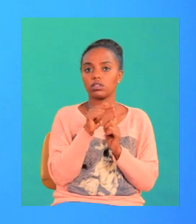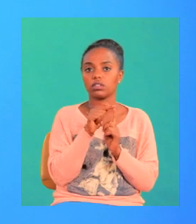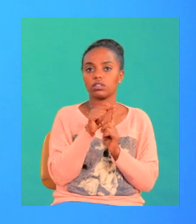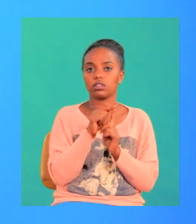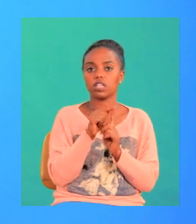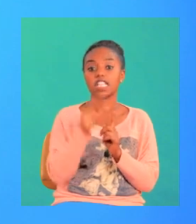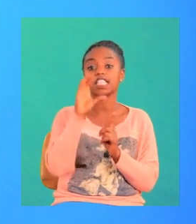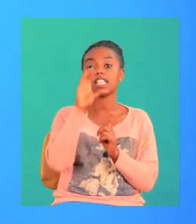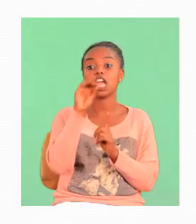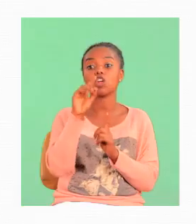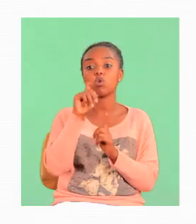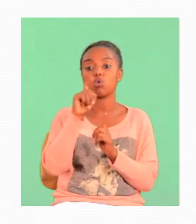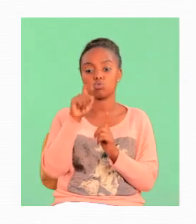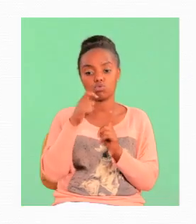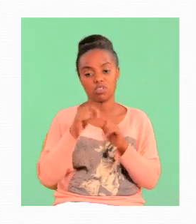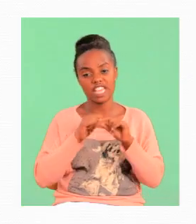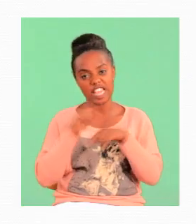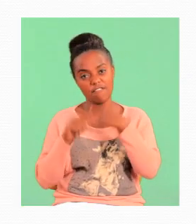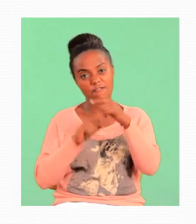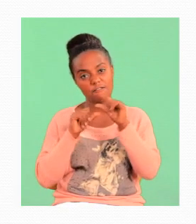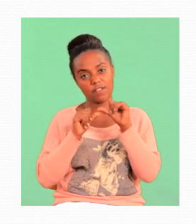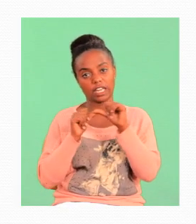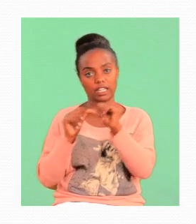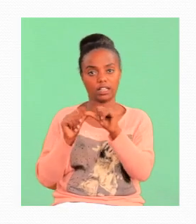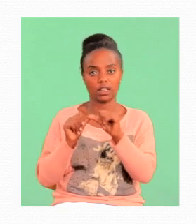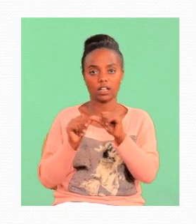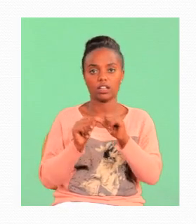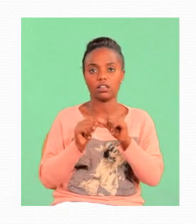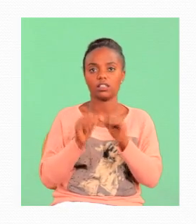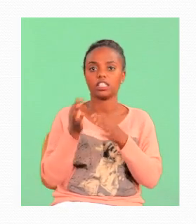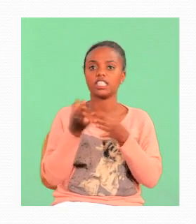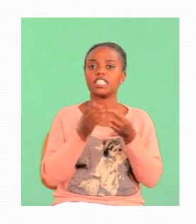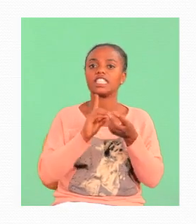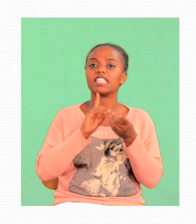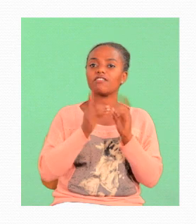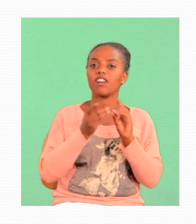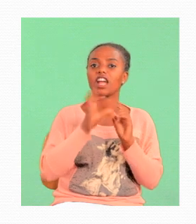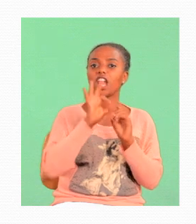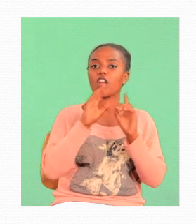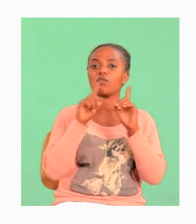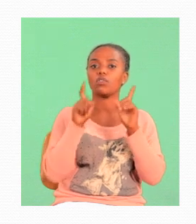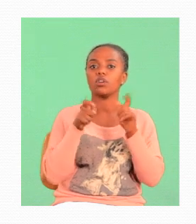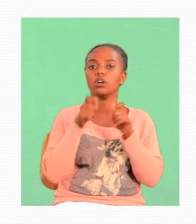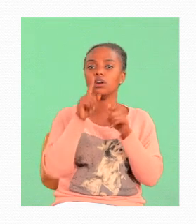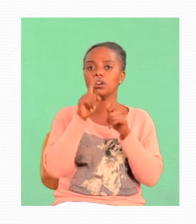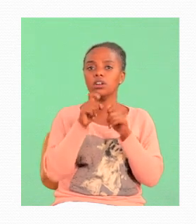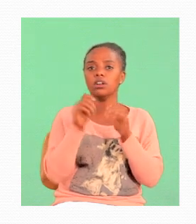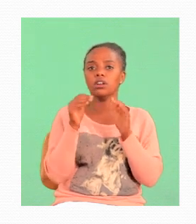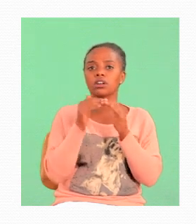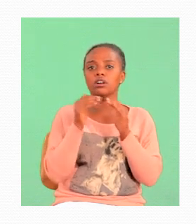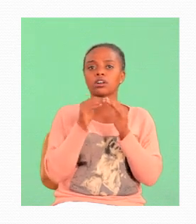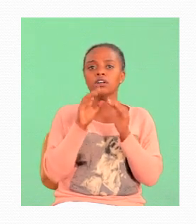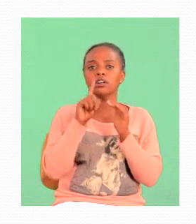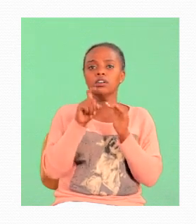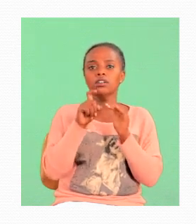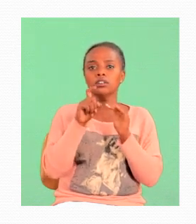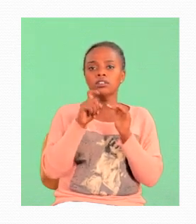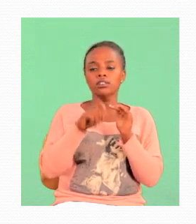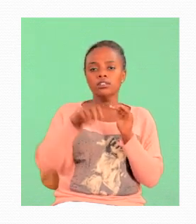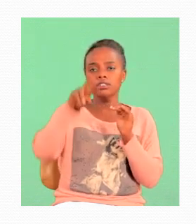0 to infinity defined by f of x is equals to x